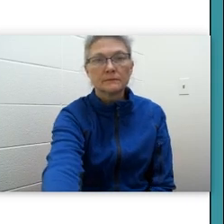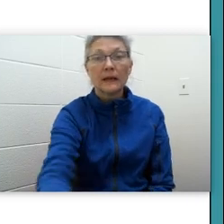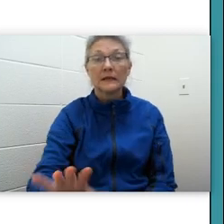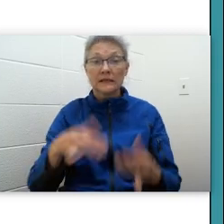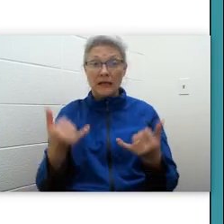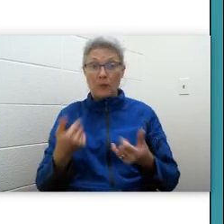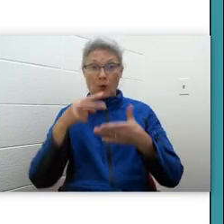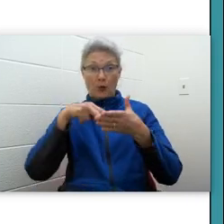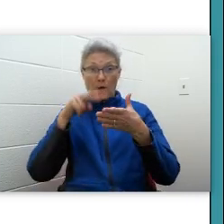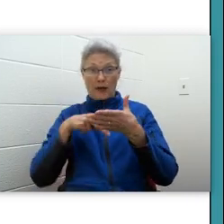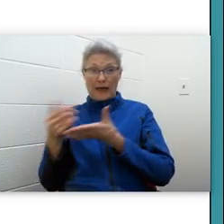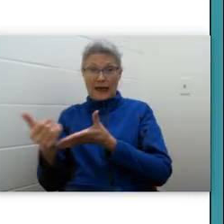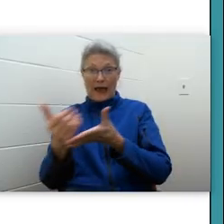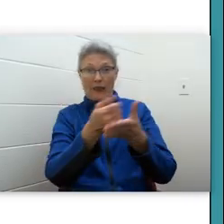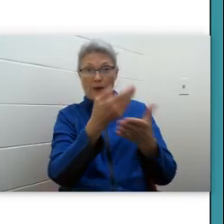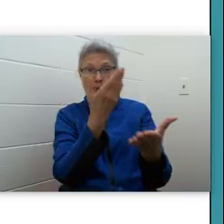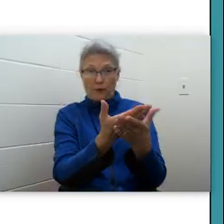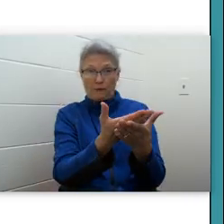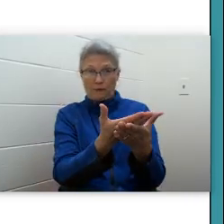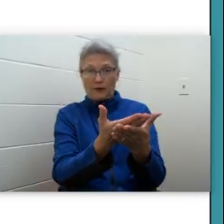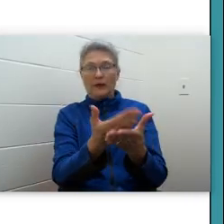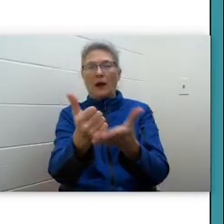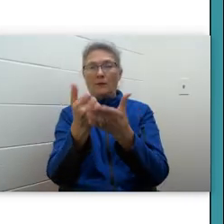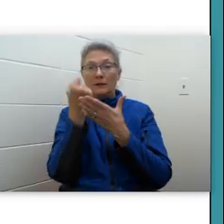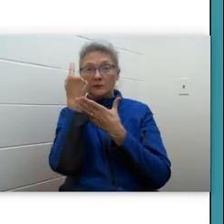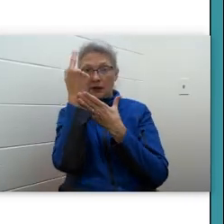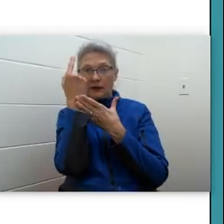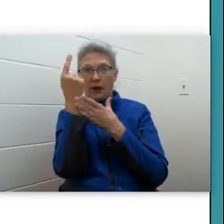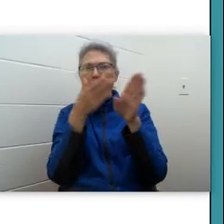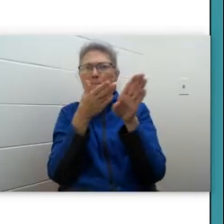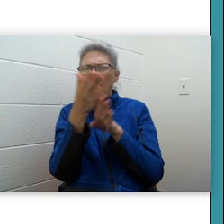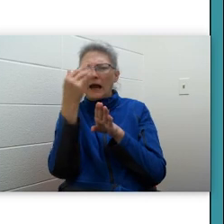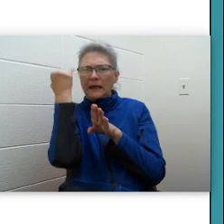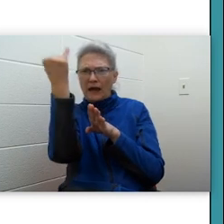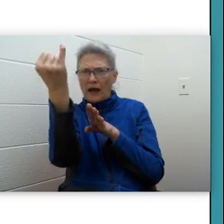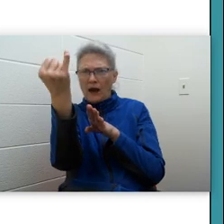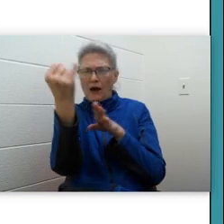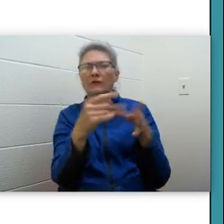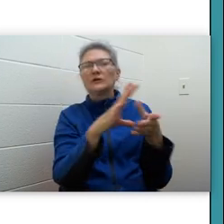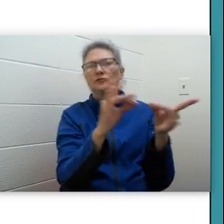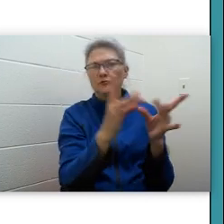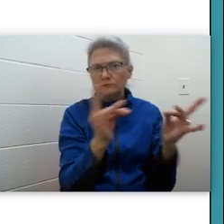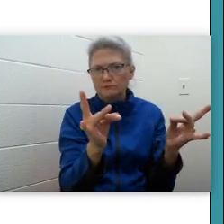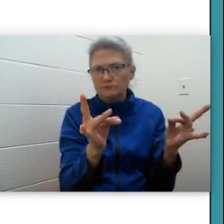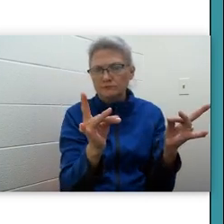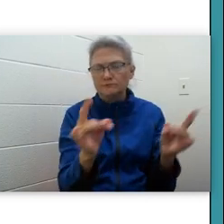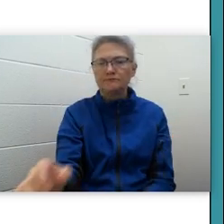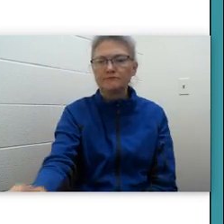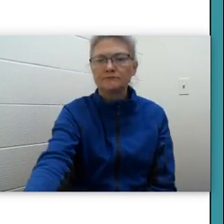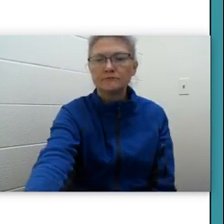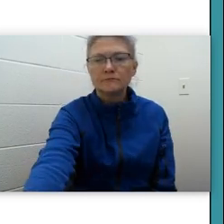Today, we will read and gather evidence to help us understand the main idea of the text.